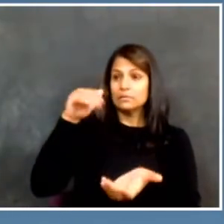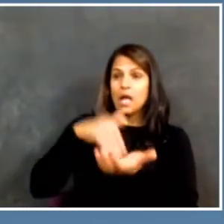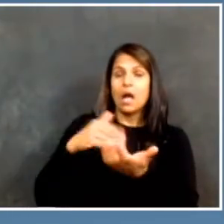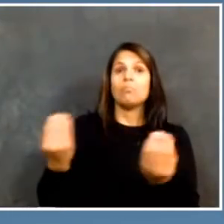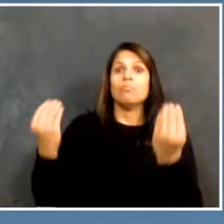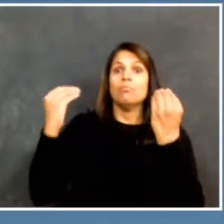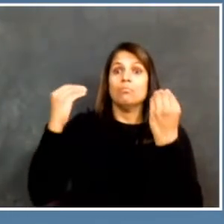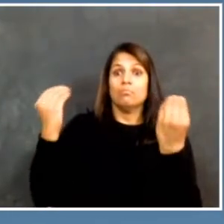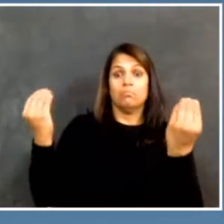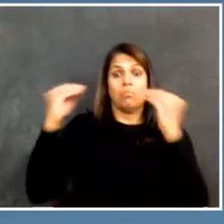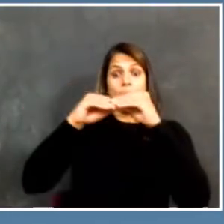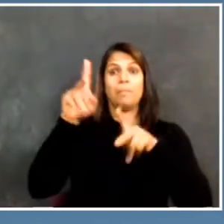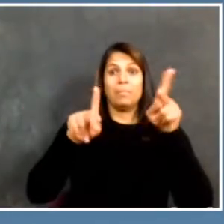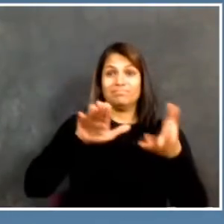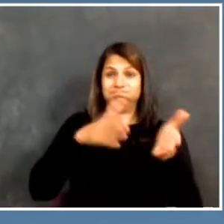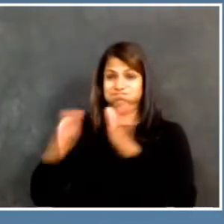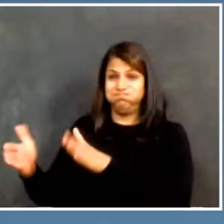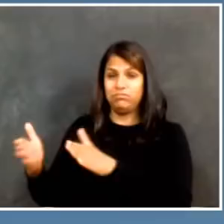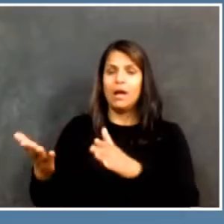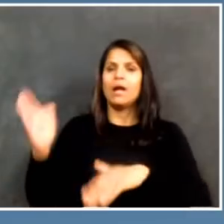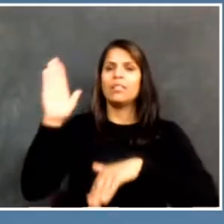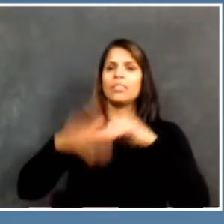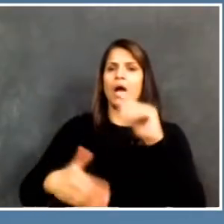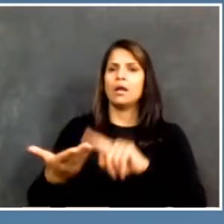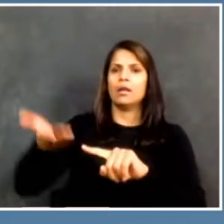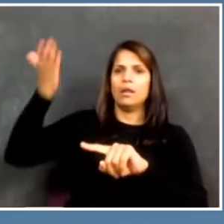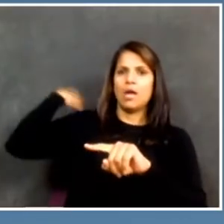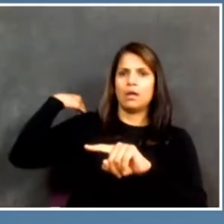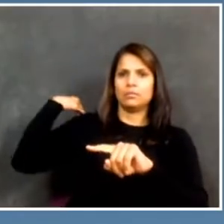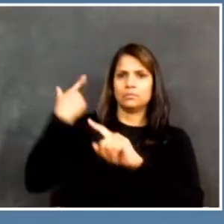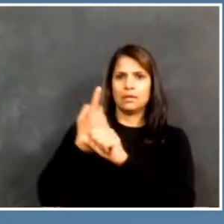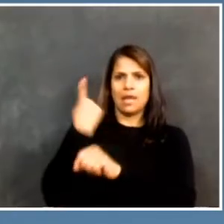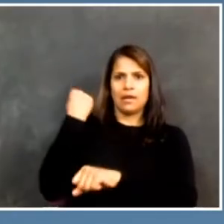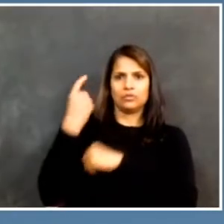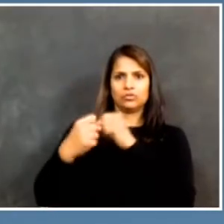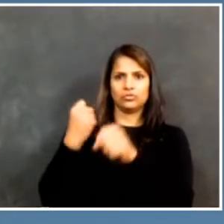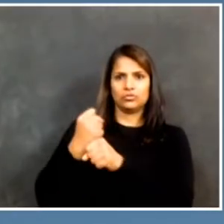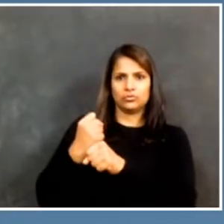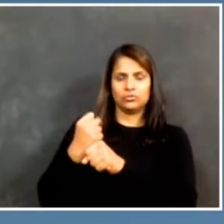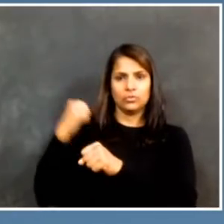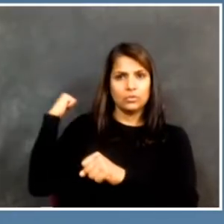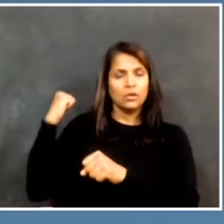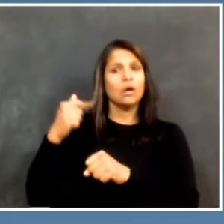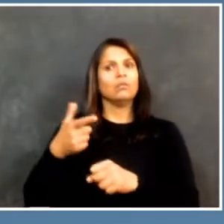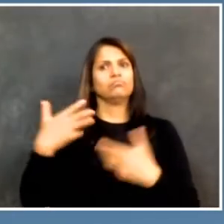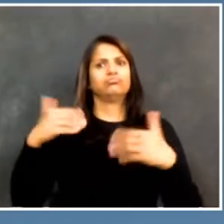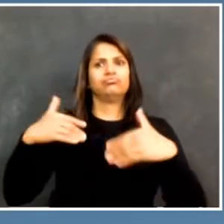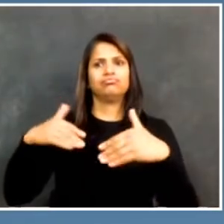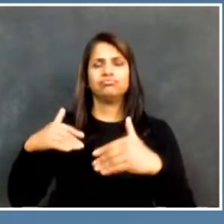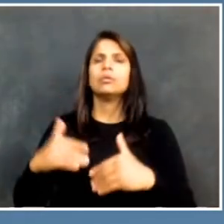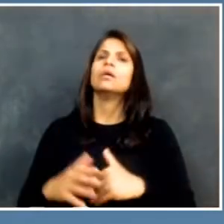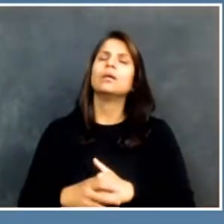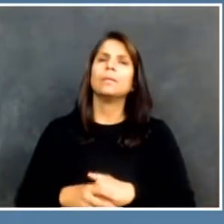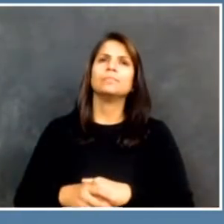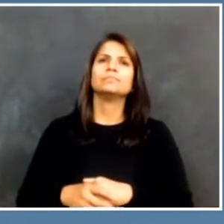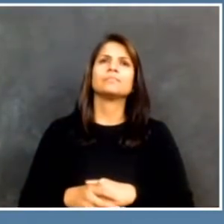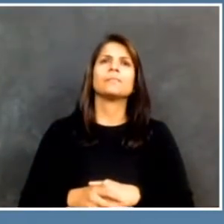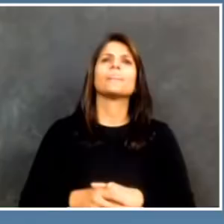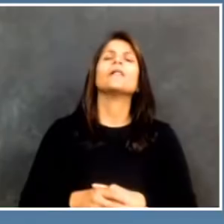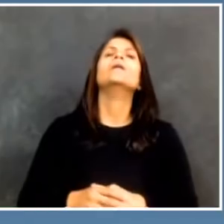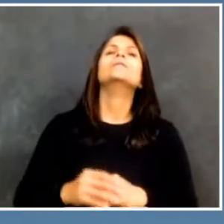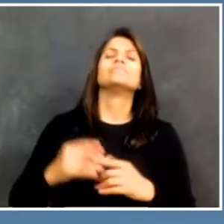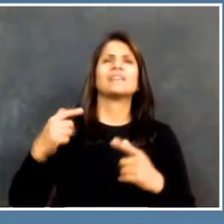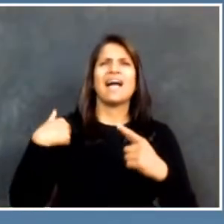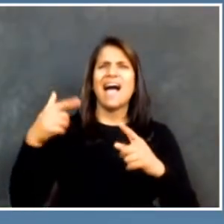the, I was going to use a fancy word, the pathophysiology of the virus, meaning how the virus truly affects